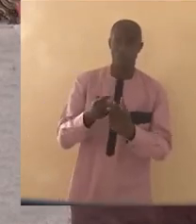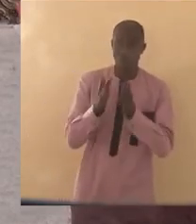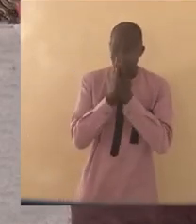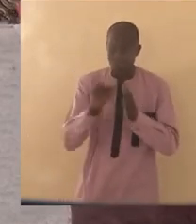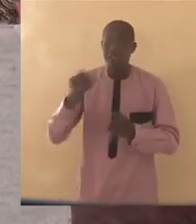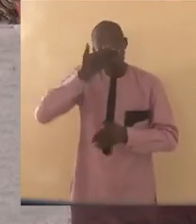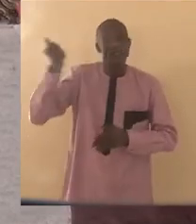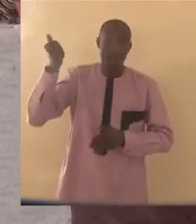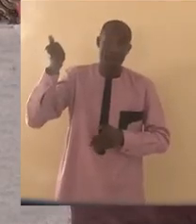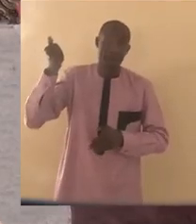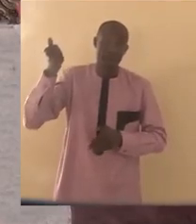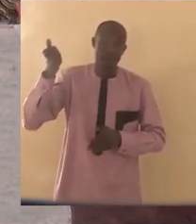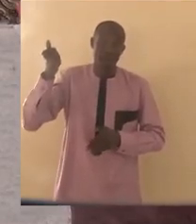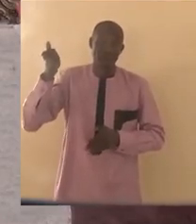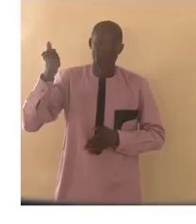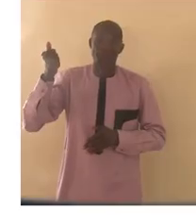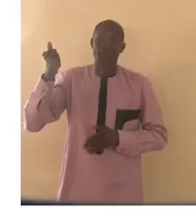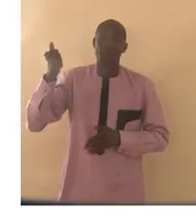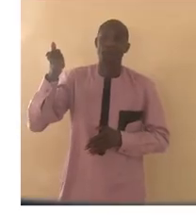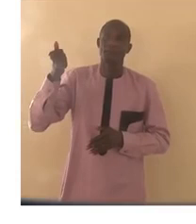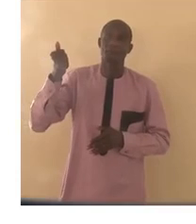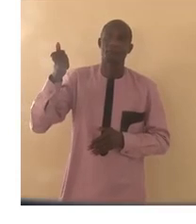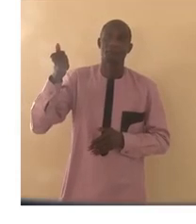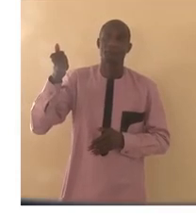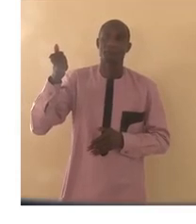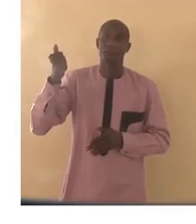While praying is better,